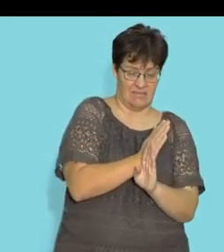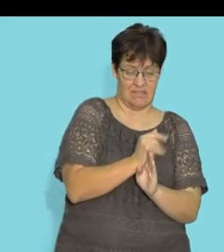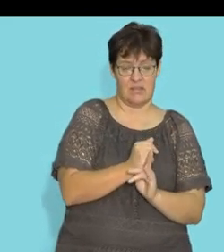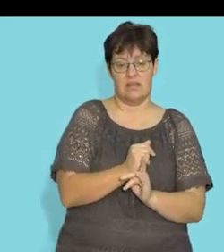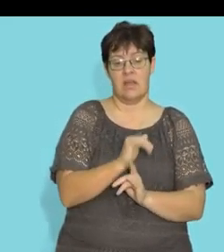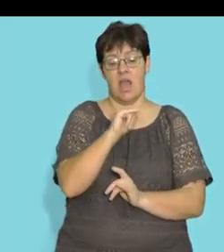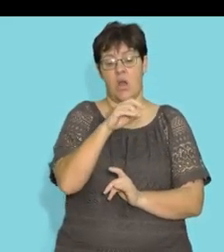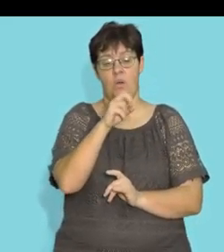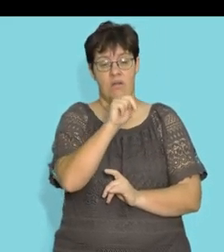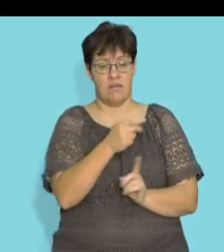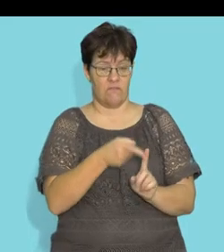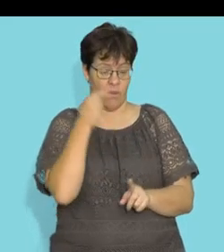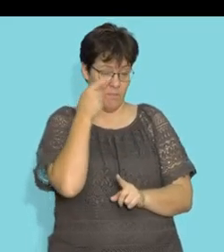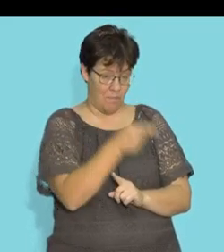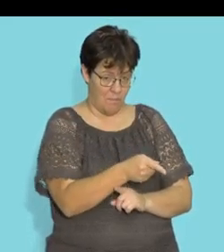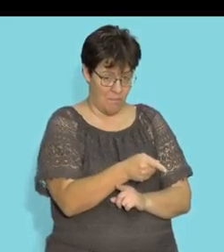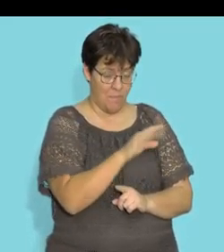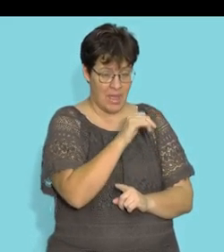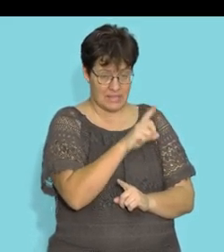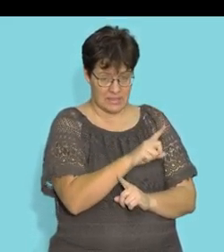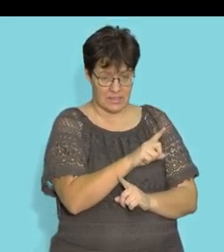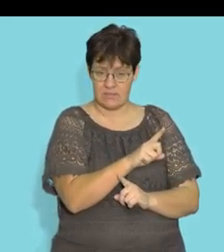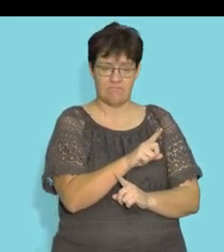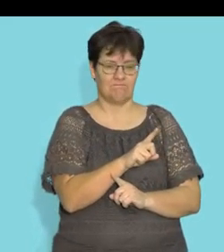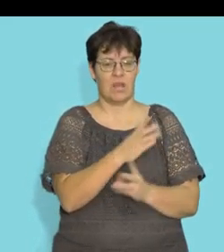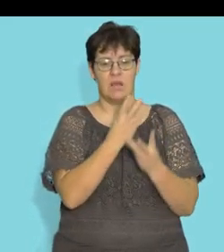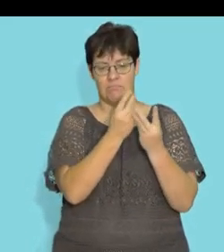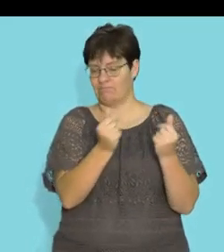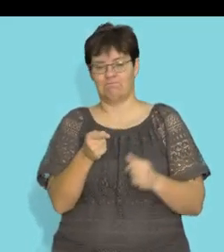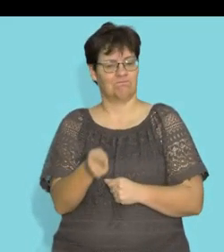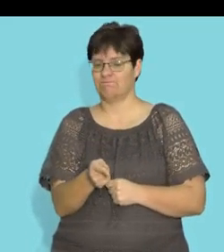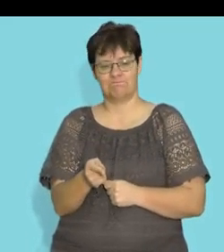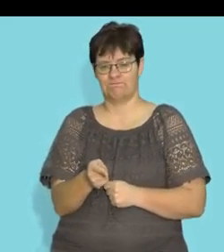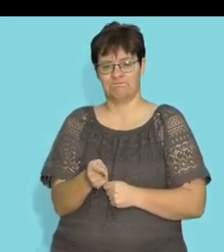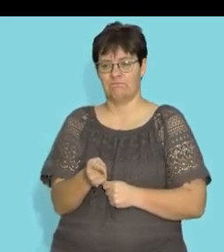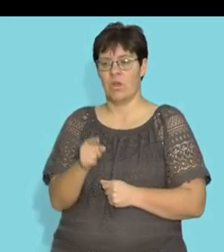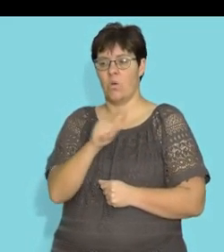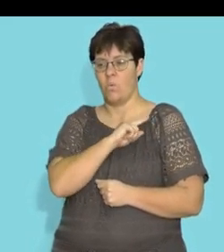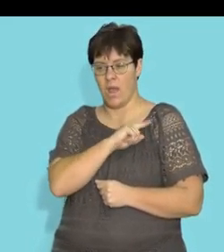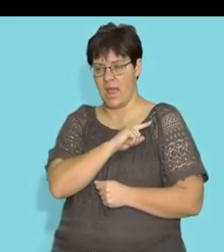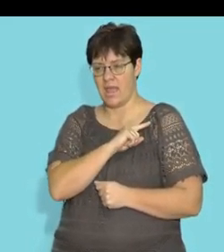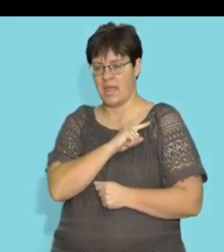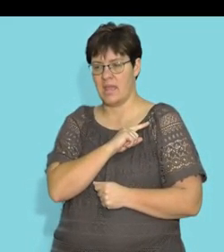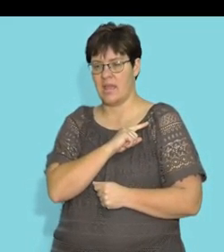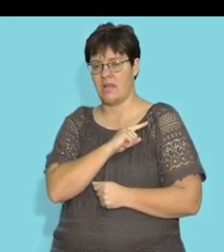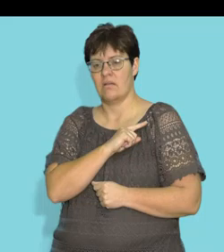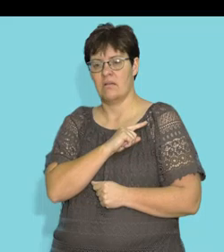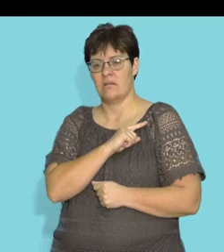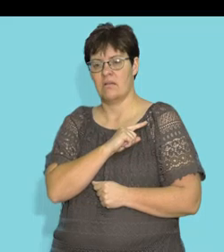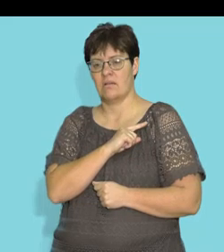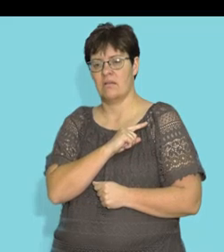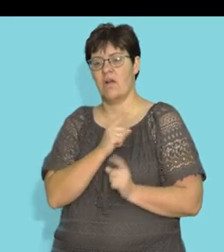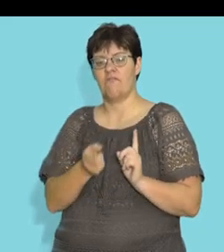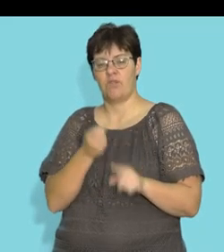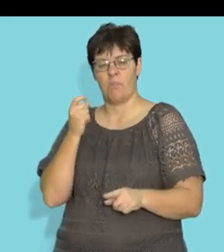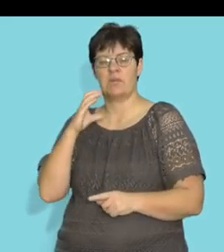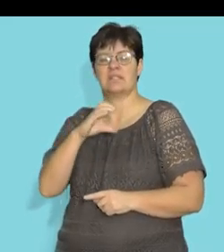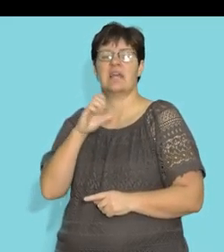A salt formed by a reaction between an acid and a base. For a weak acidic salt, meaning a salt that's got